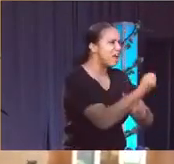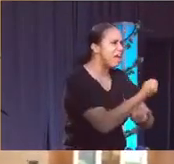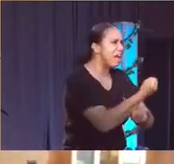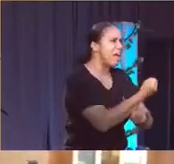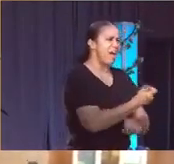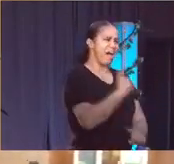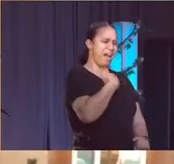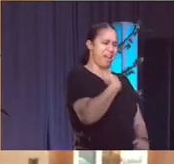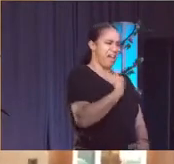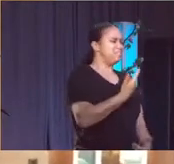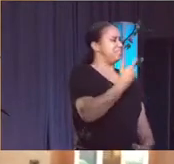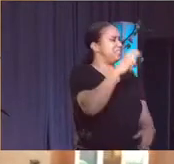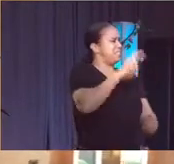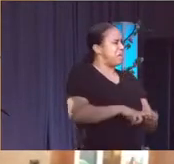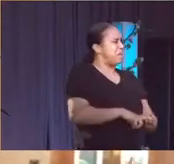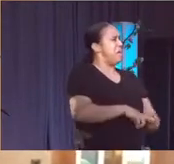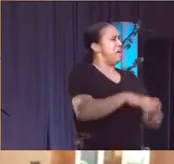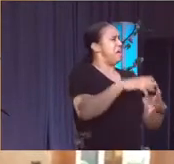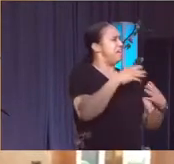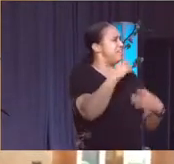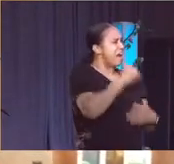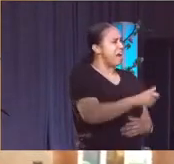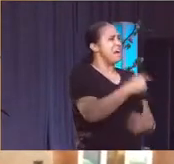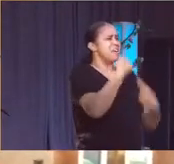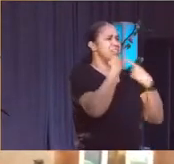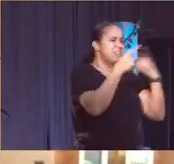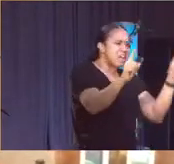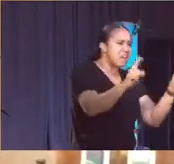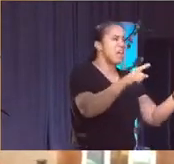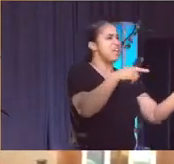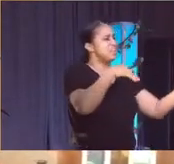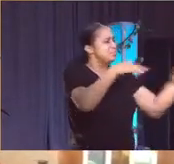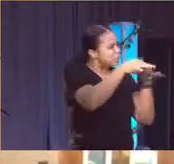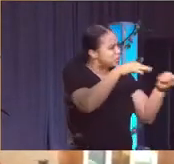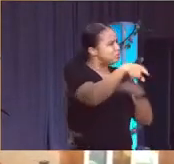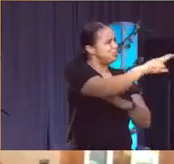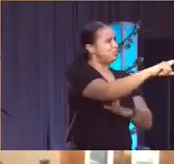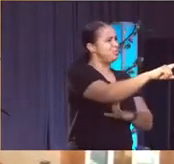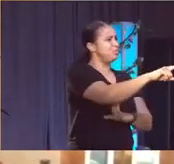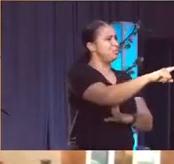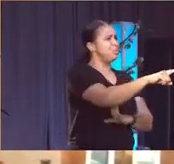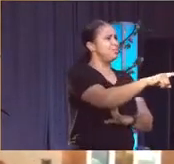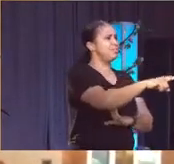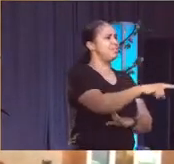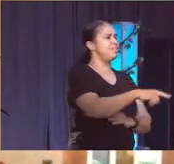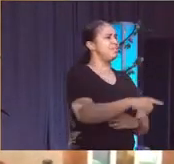sit down and not declare to you and explain to you,